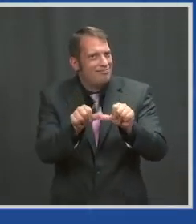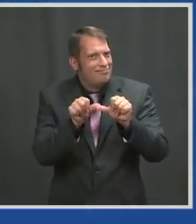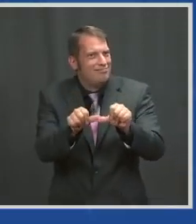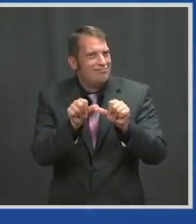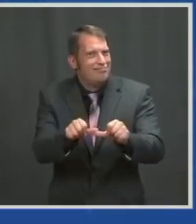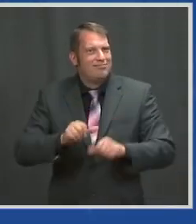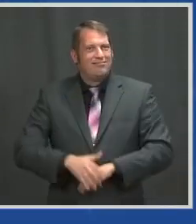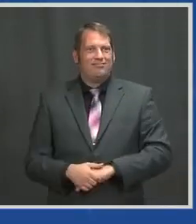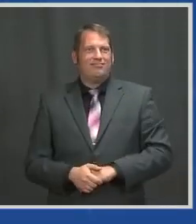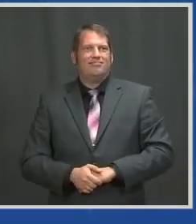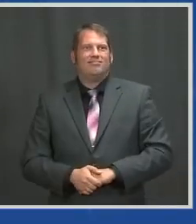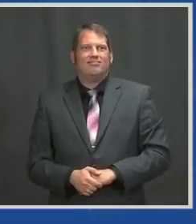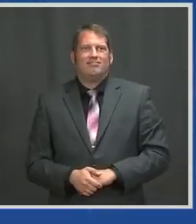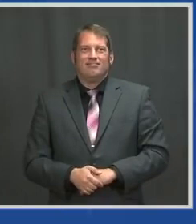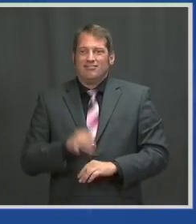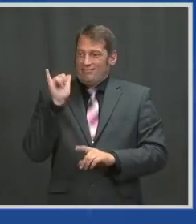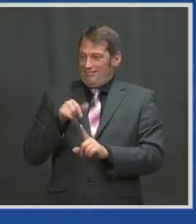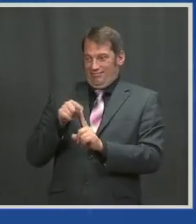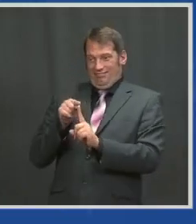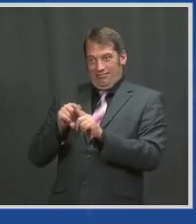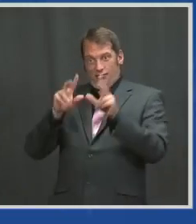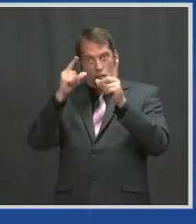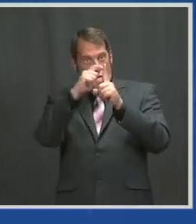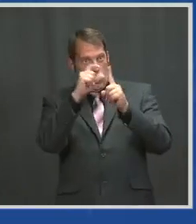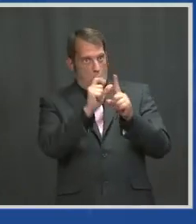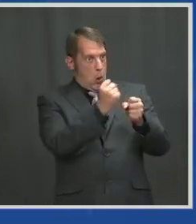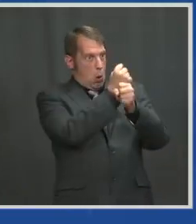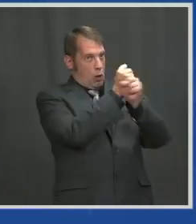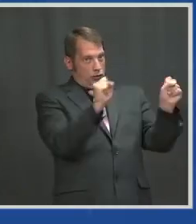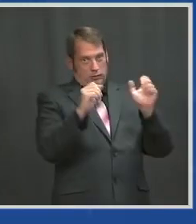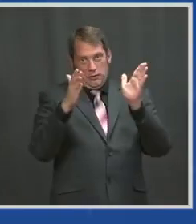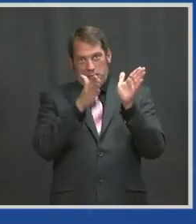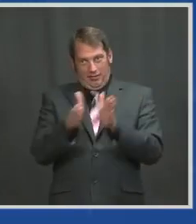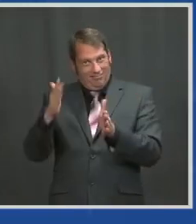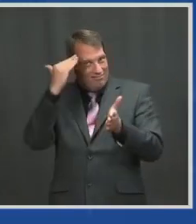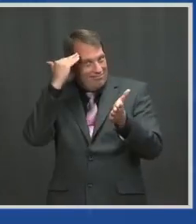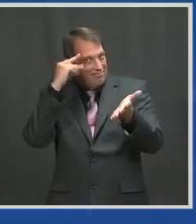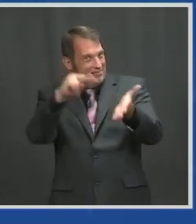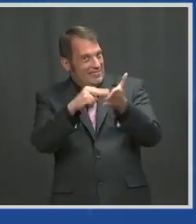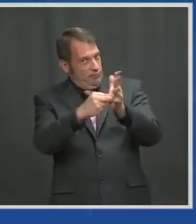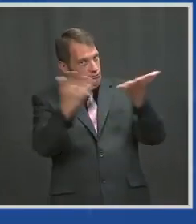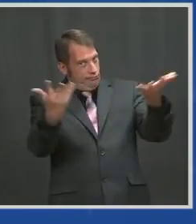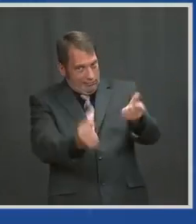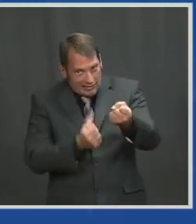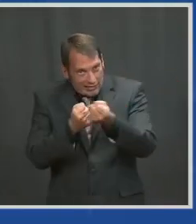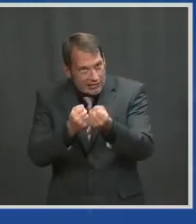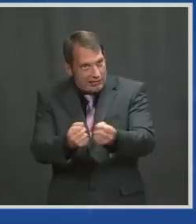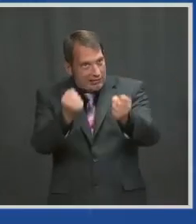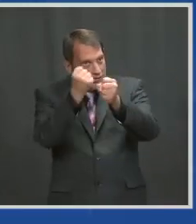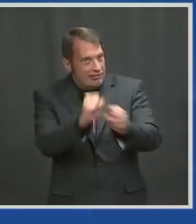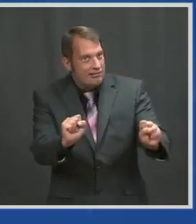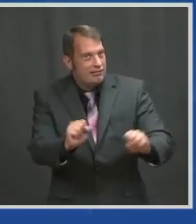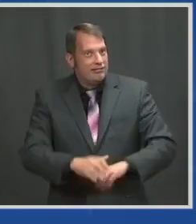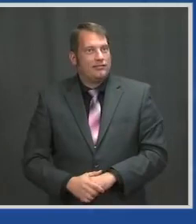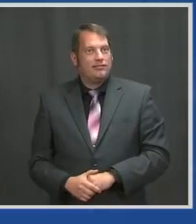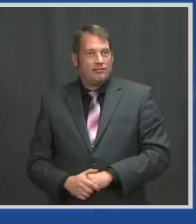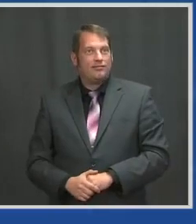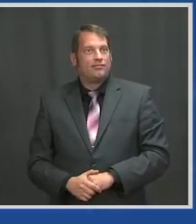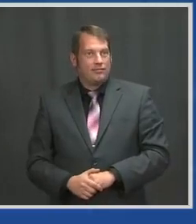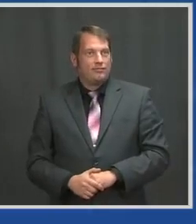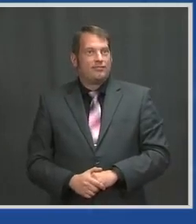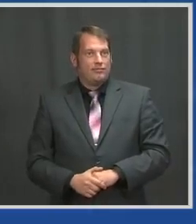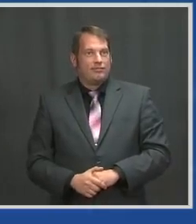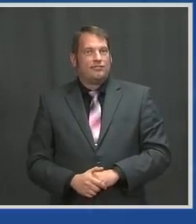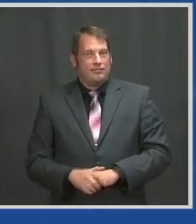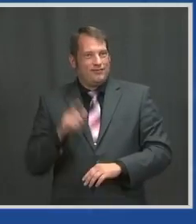were. But that's not nearly enough. We have to build back better. That's why we need the American Jobs Plan